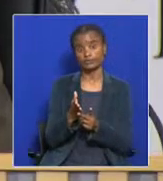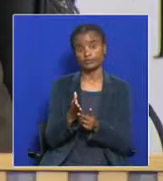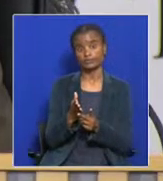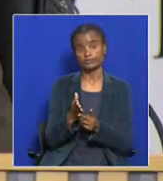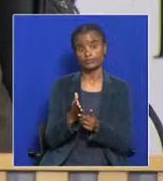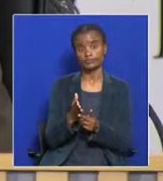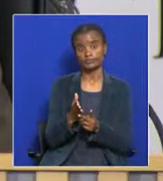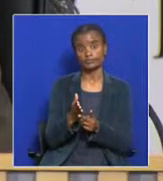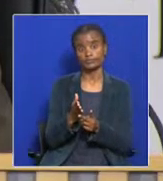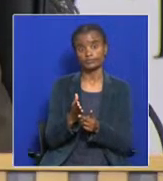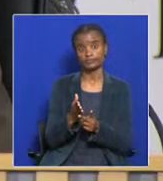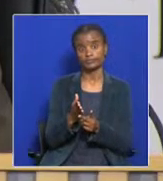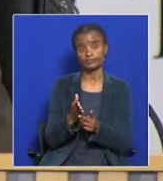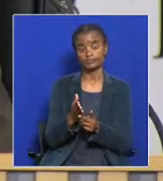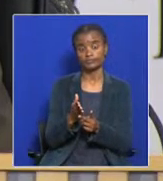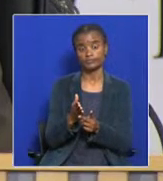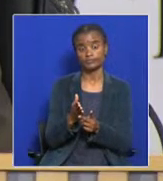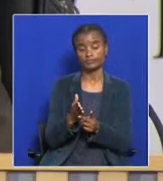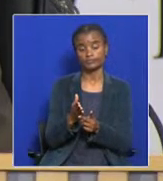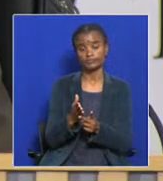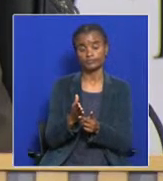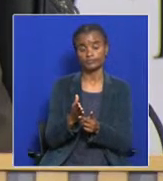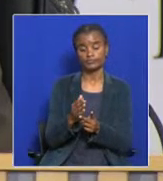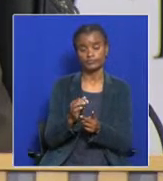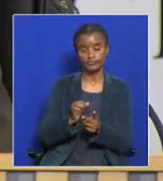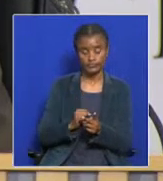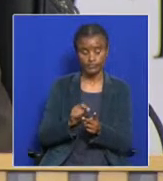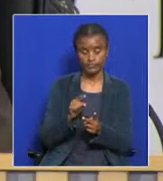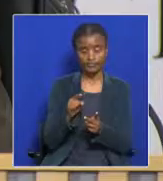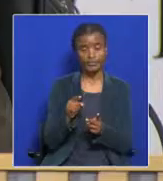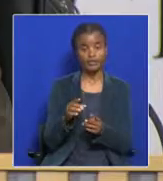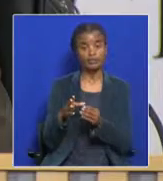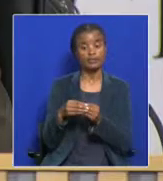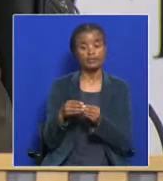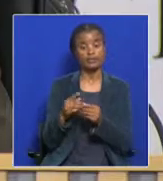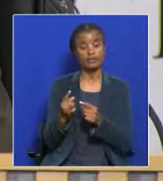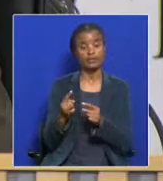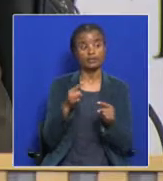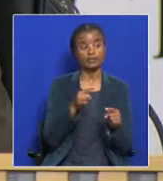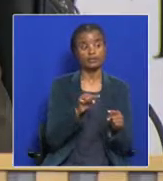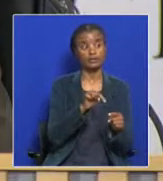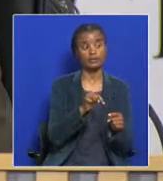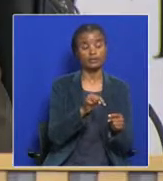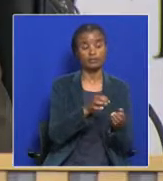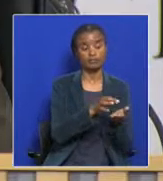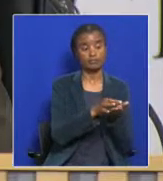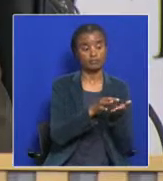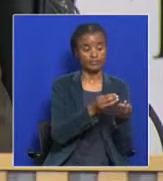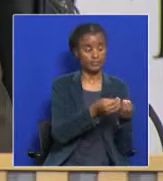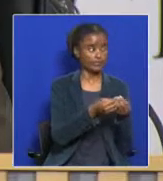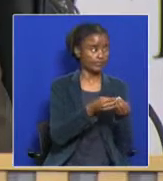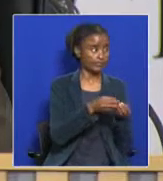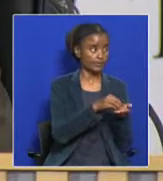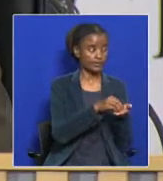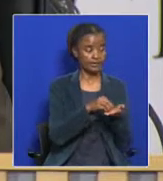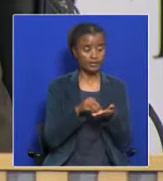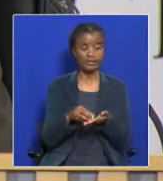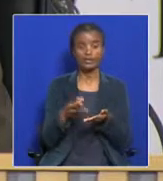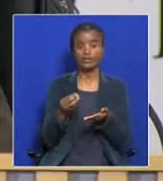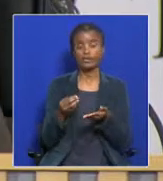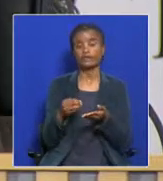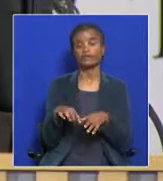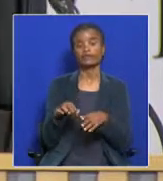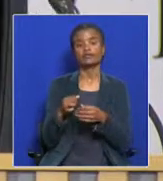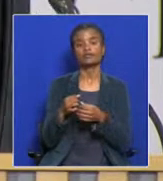Whether she could send members out to take a sample and whether they did have storage place. So